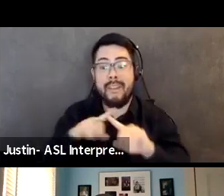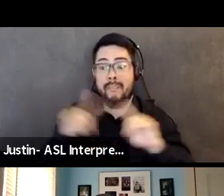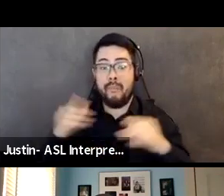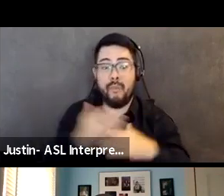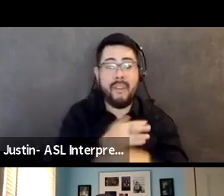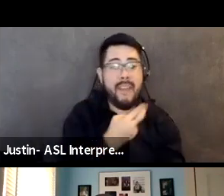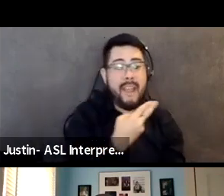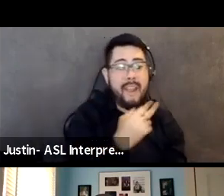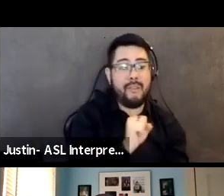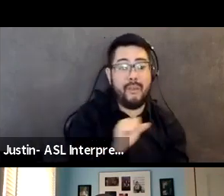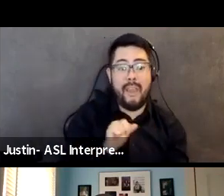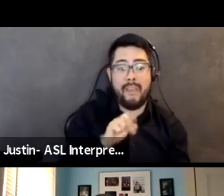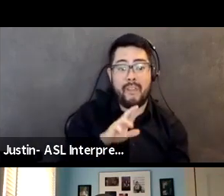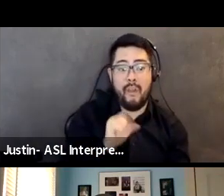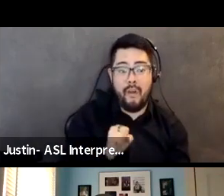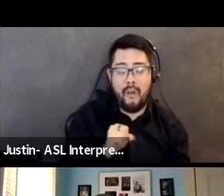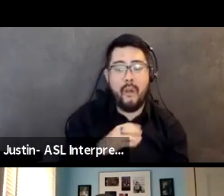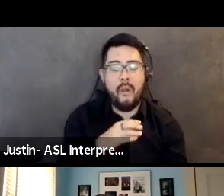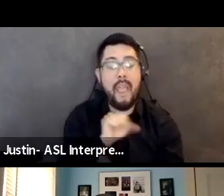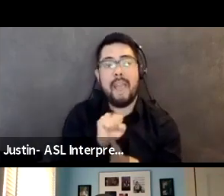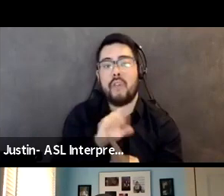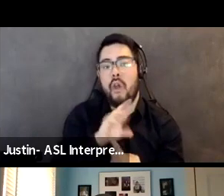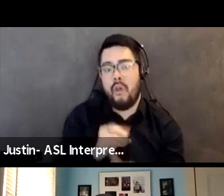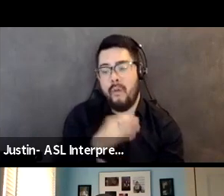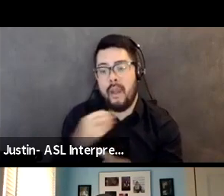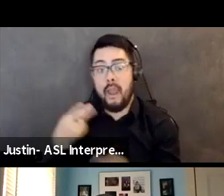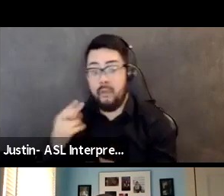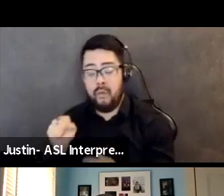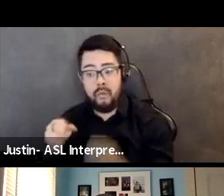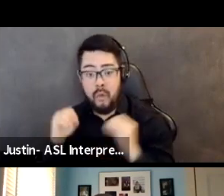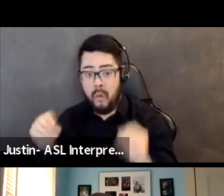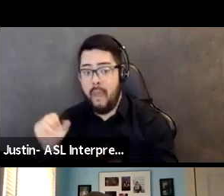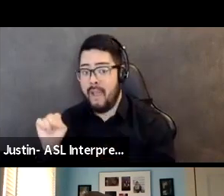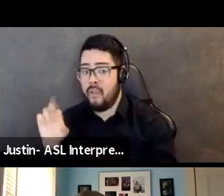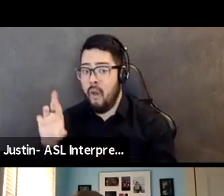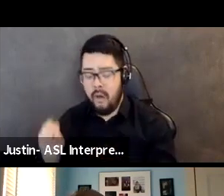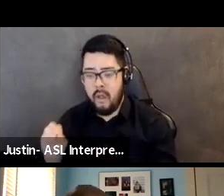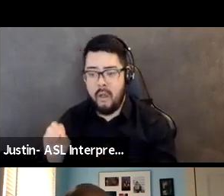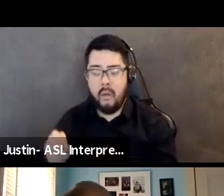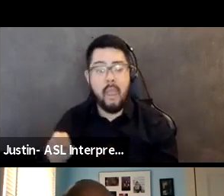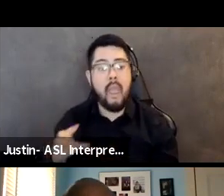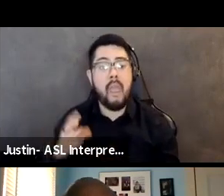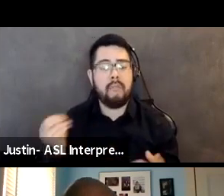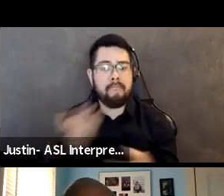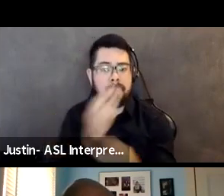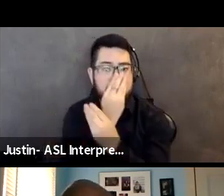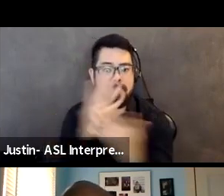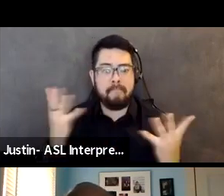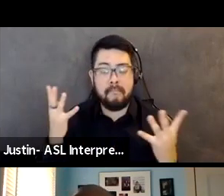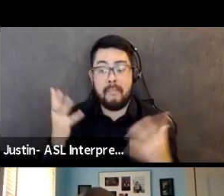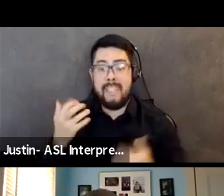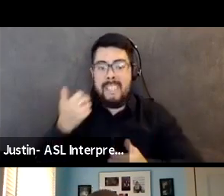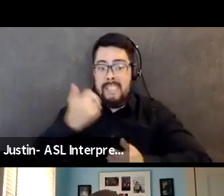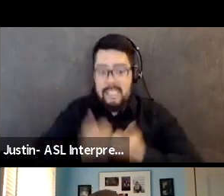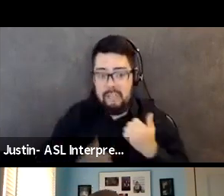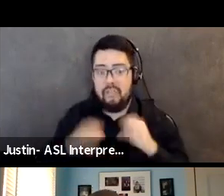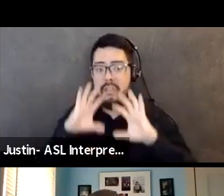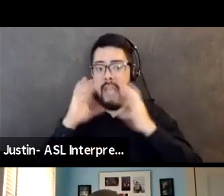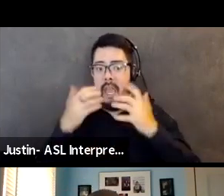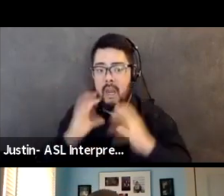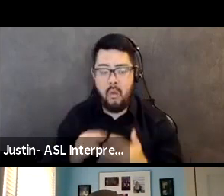sros and high schools without sros and unequivocally in every category whether it